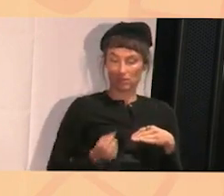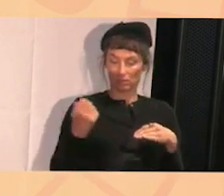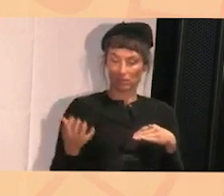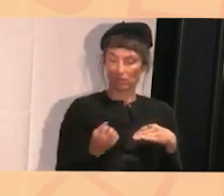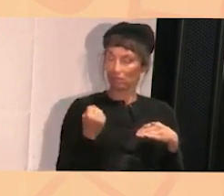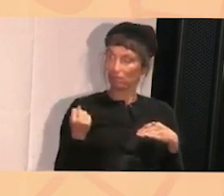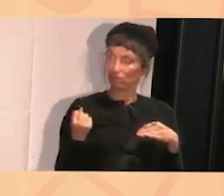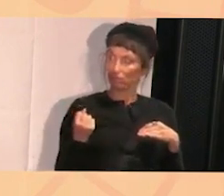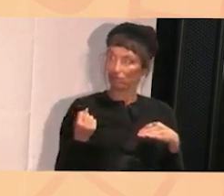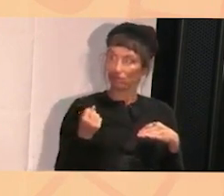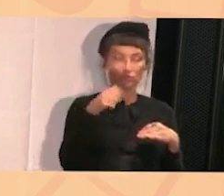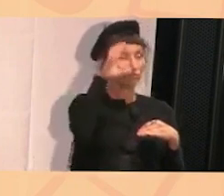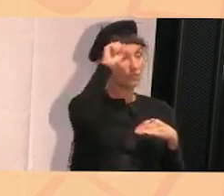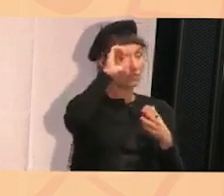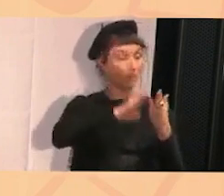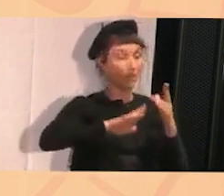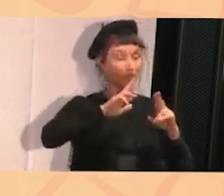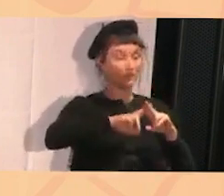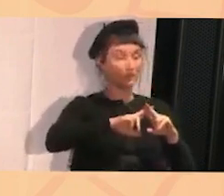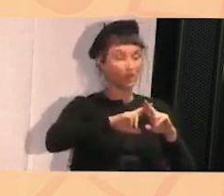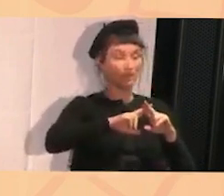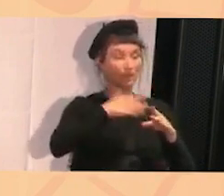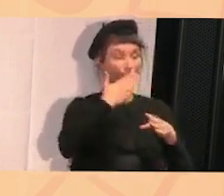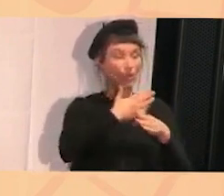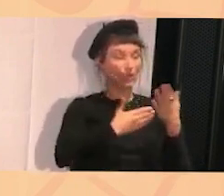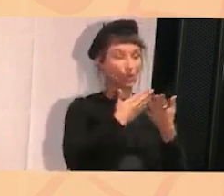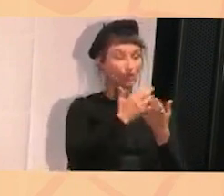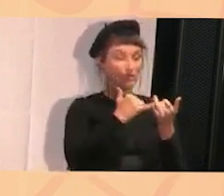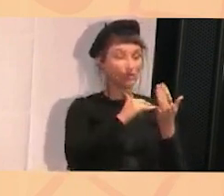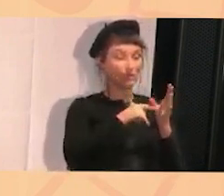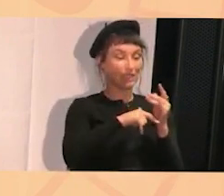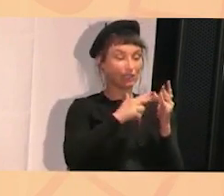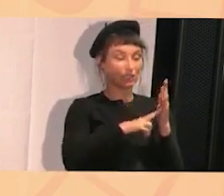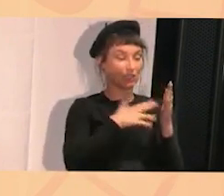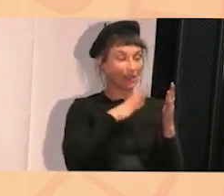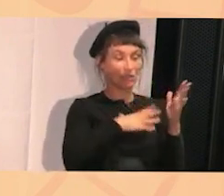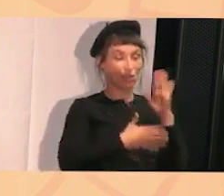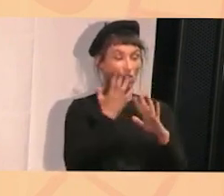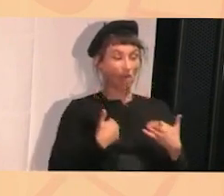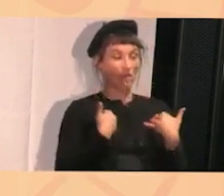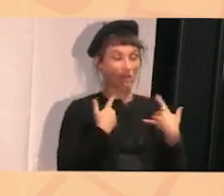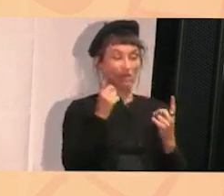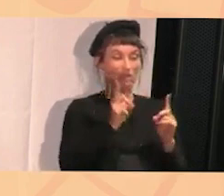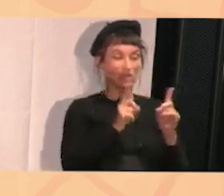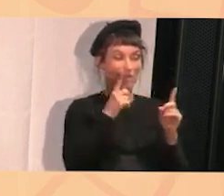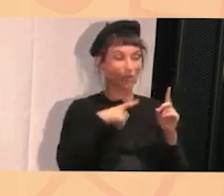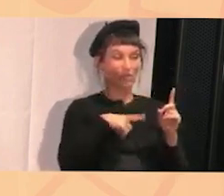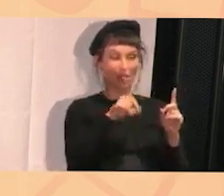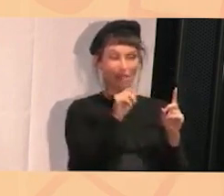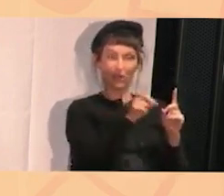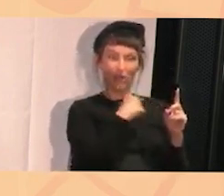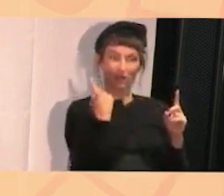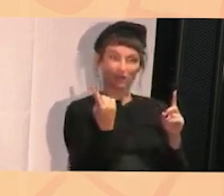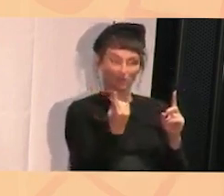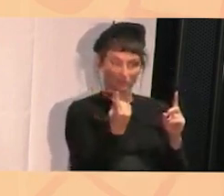remember when Mum and Dad were on station, they were had to go and live in town. Because there was 11 of us in a family,